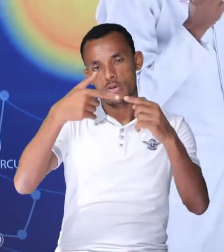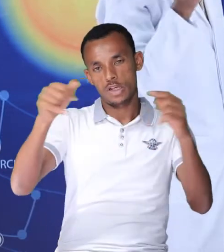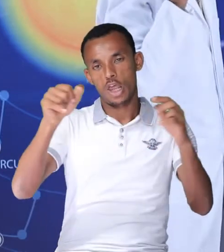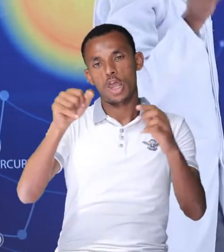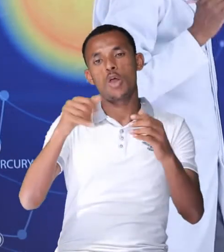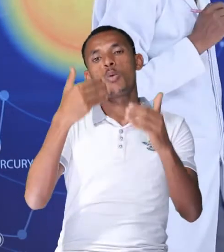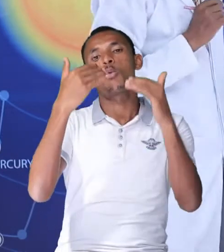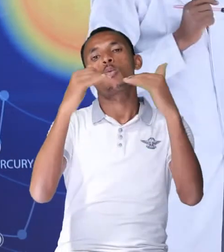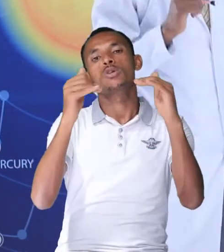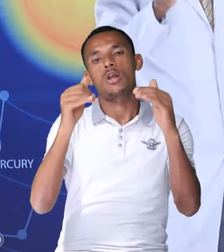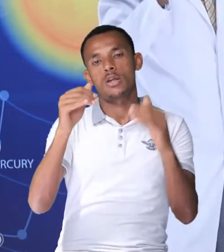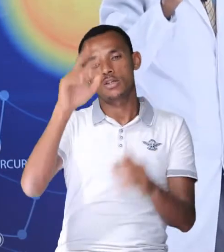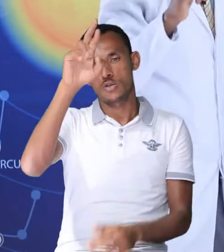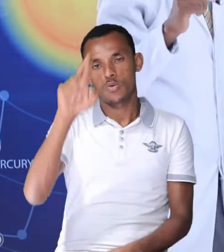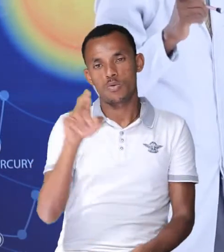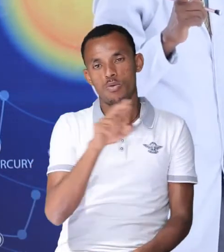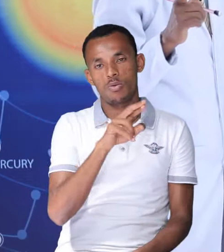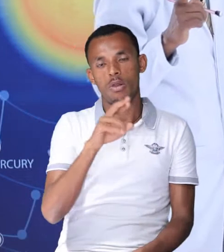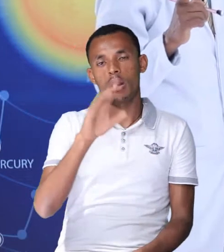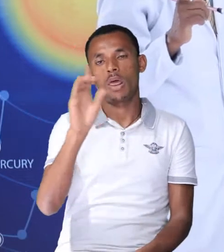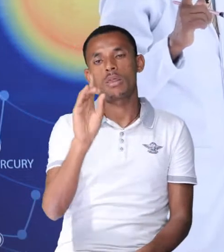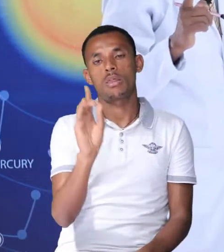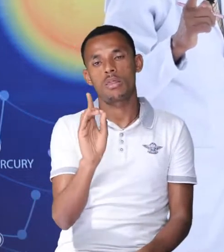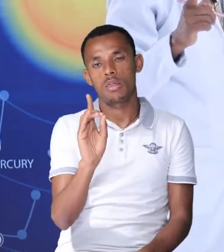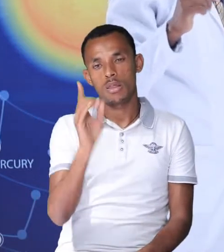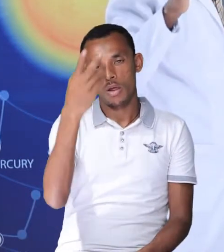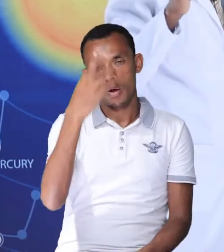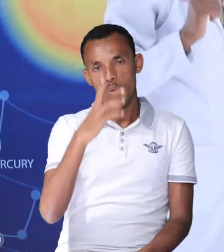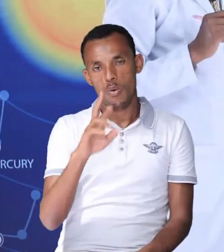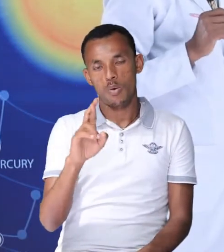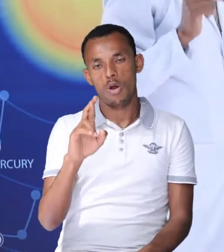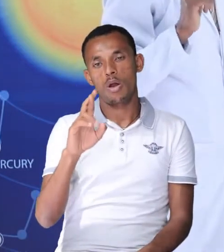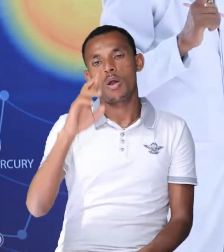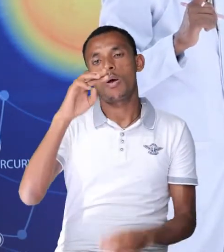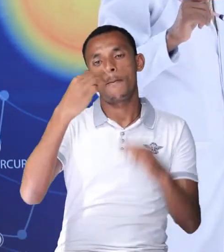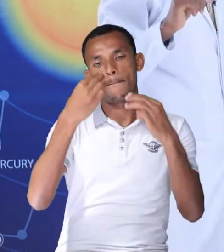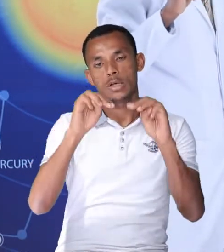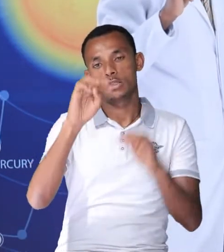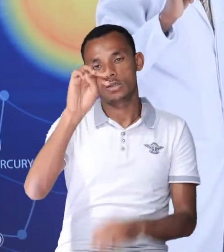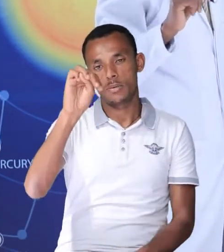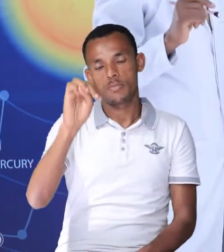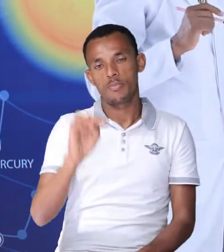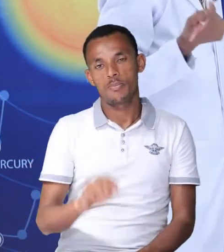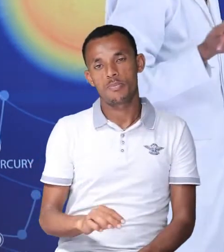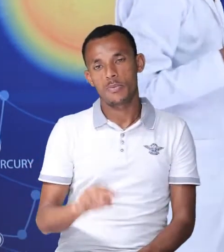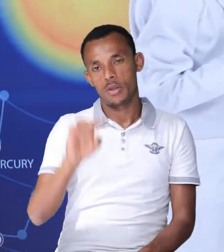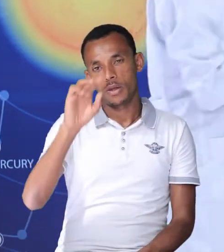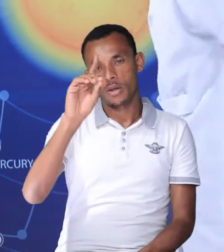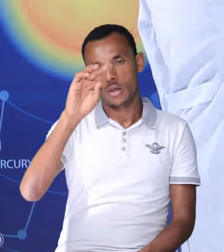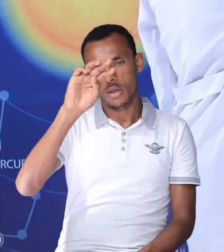to the square root of density or mass. The square root of density over mass,